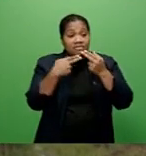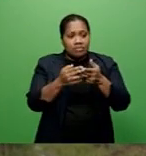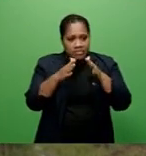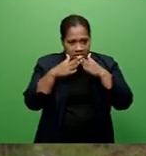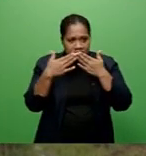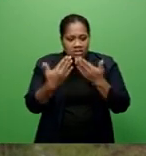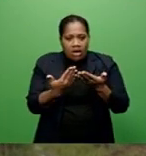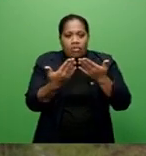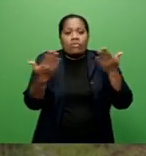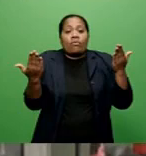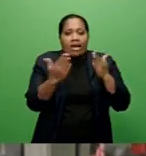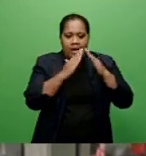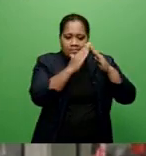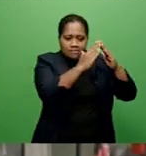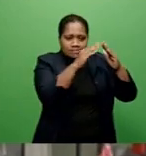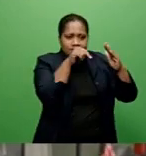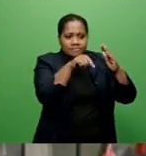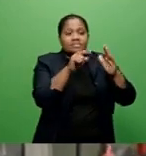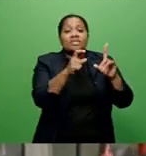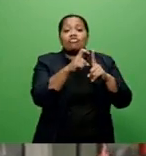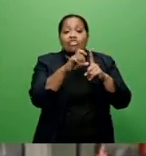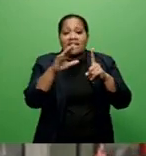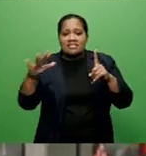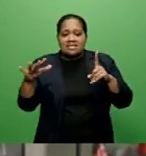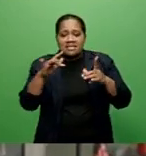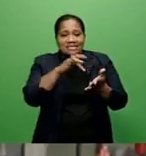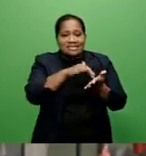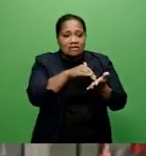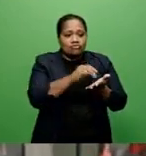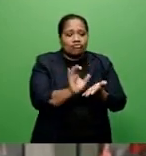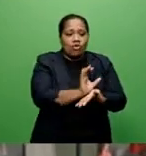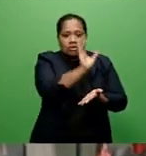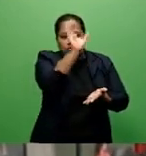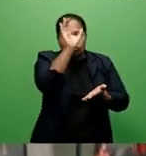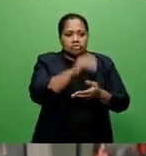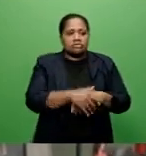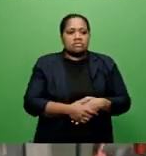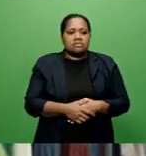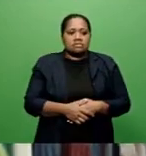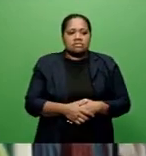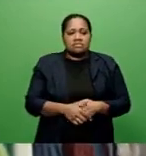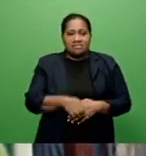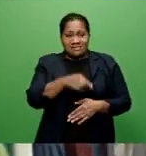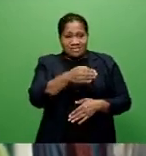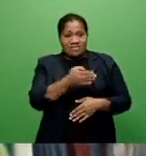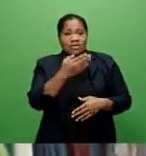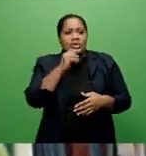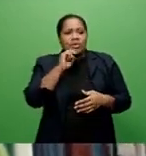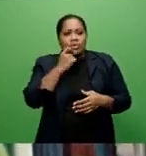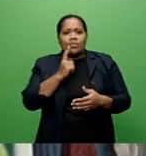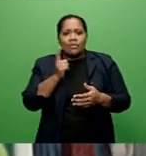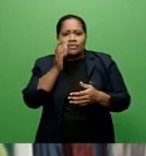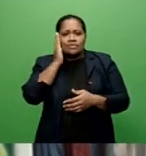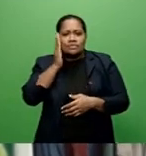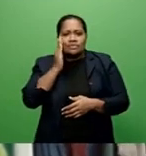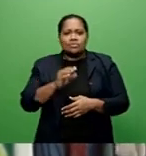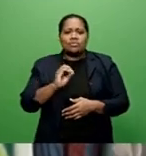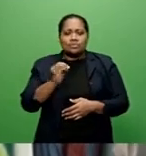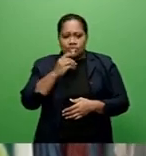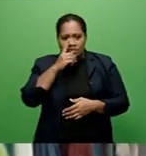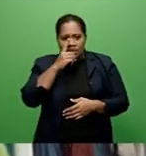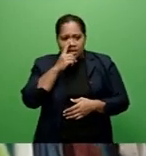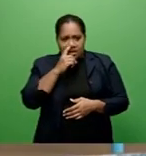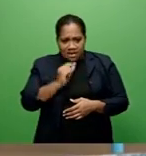shelter at Raketi Central College, and they will have to vacate the school premises soon to allow for cleaning and disinfecting